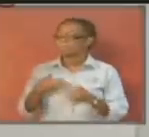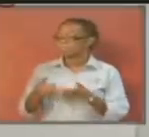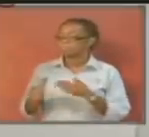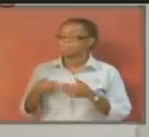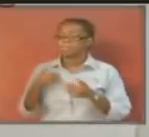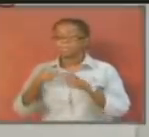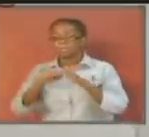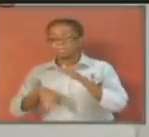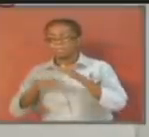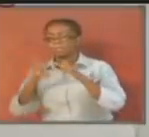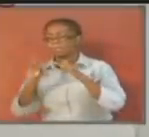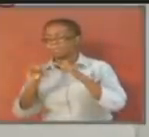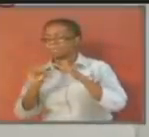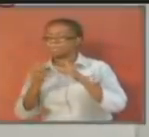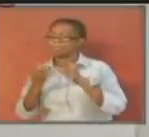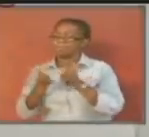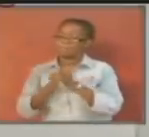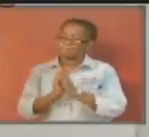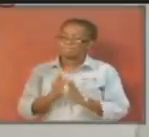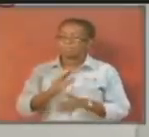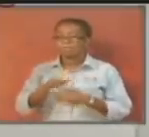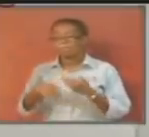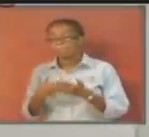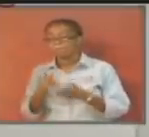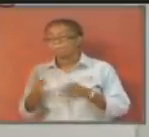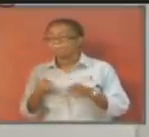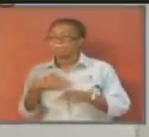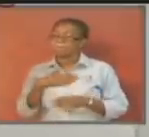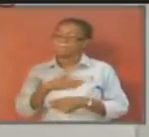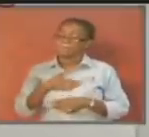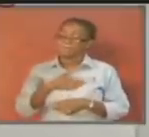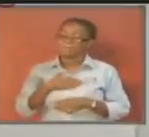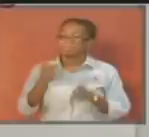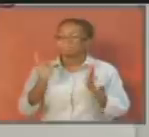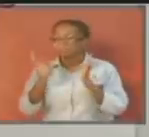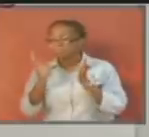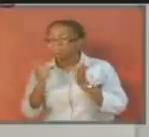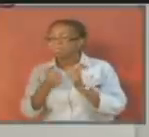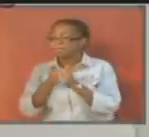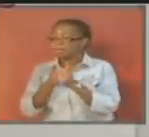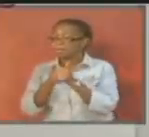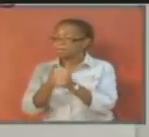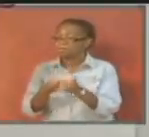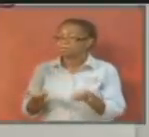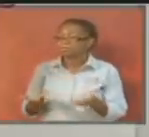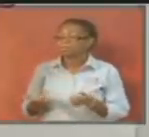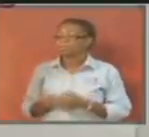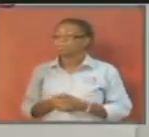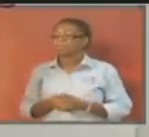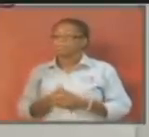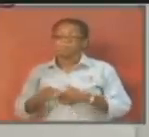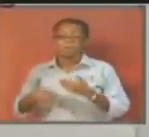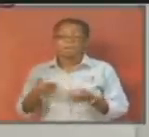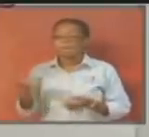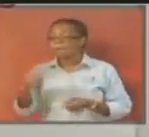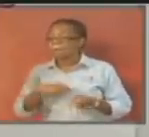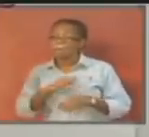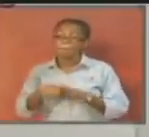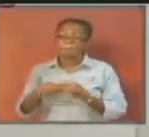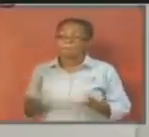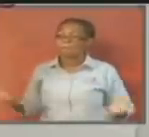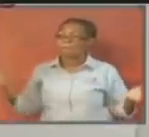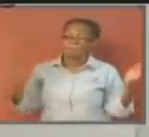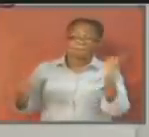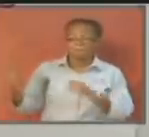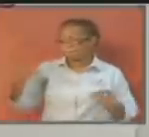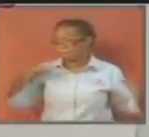requests. And again, as I said, we will do what we can in terms of our customer service reps and our security services and